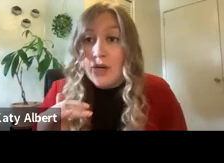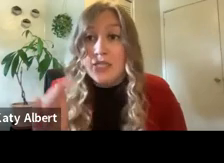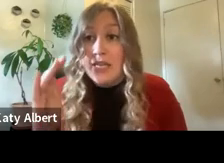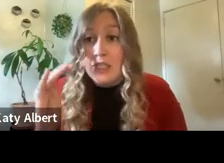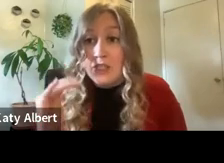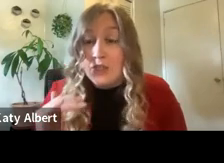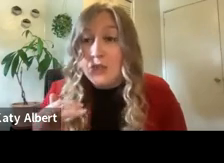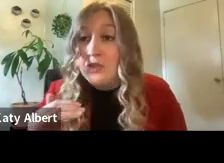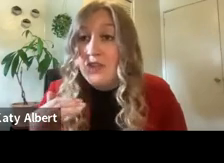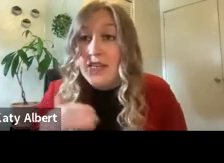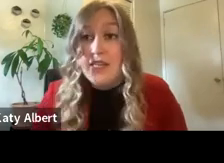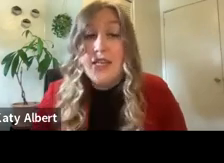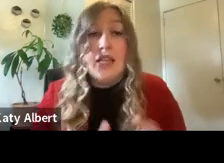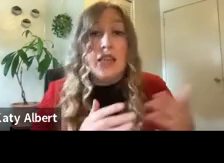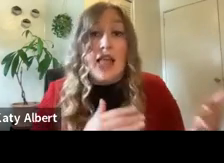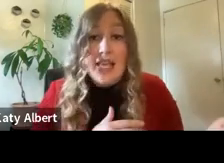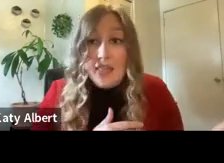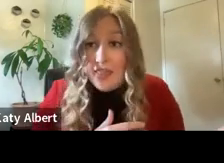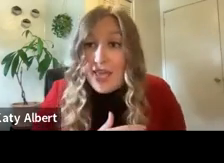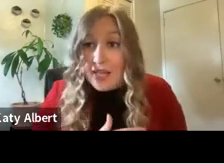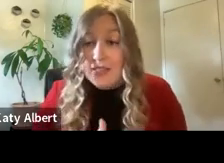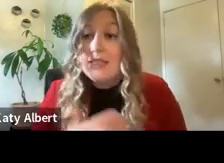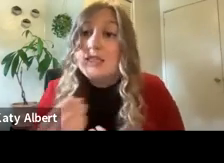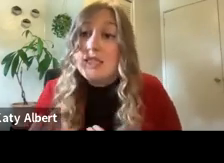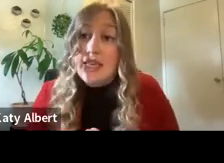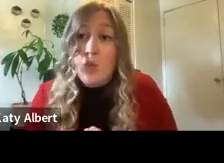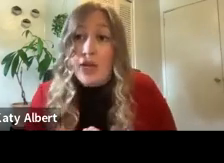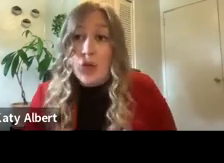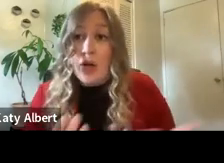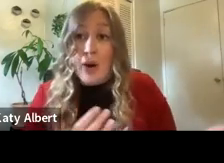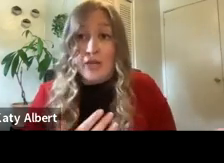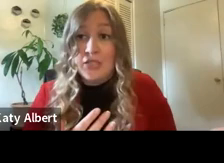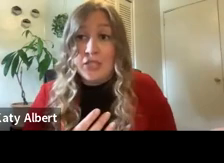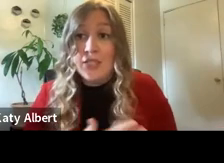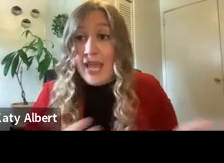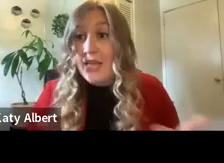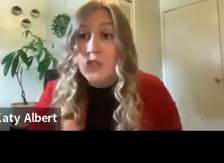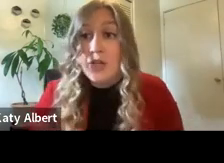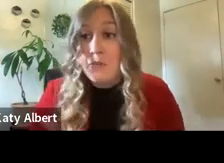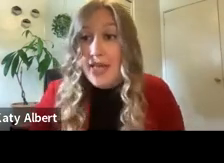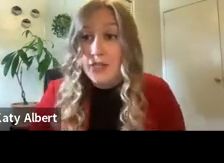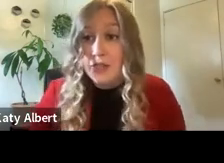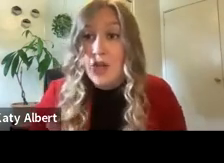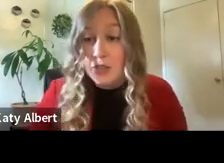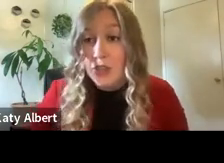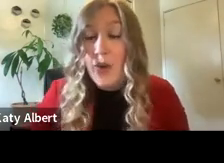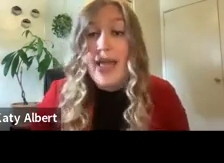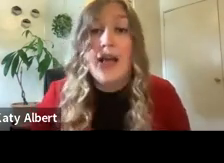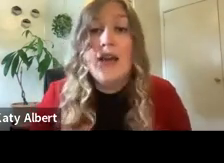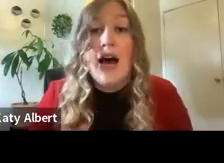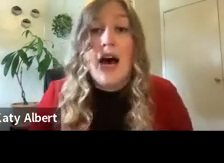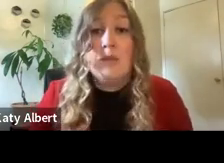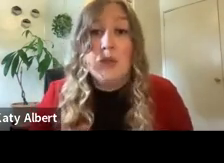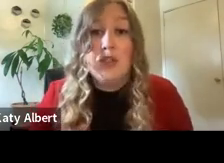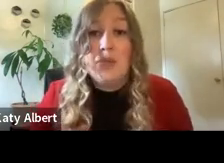your organization's news feed, like things, see what your partners and your competitors are